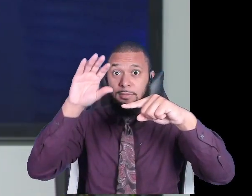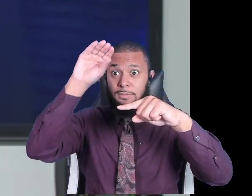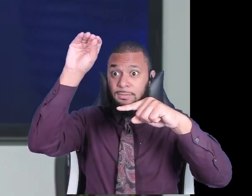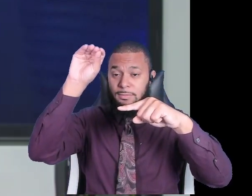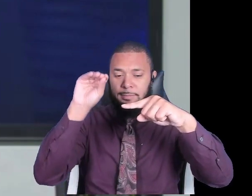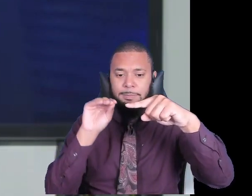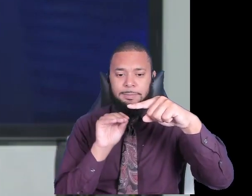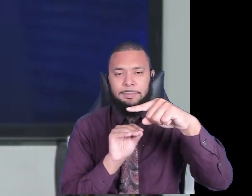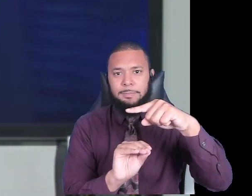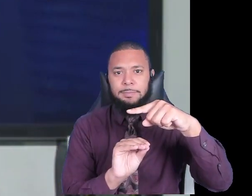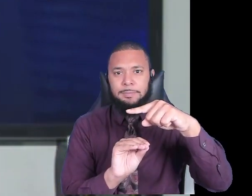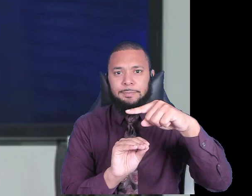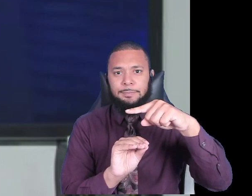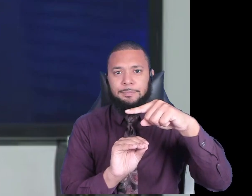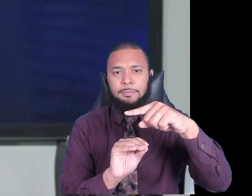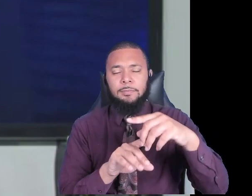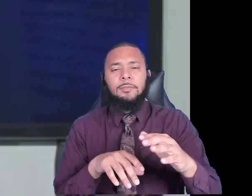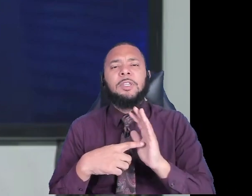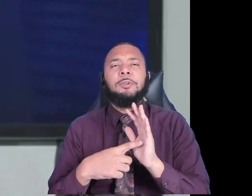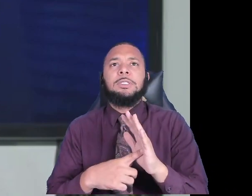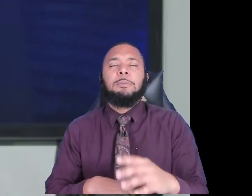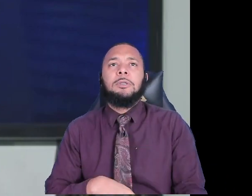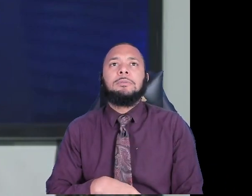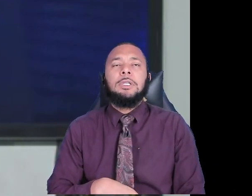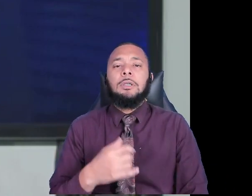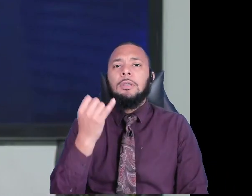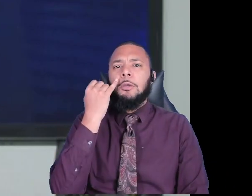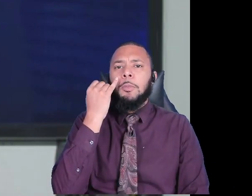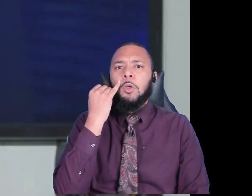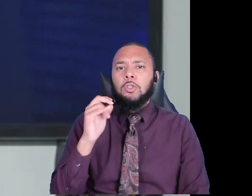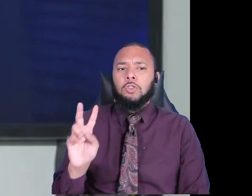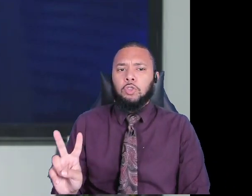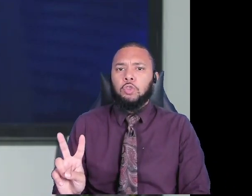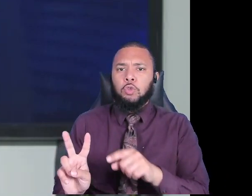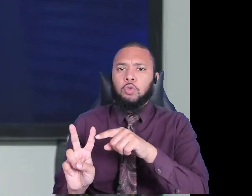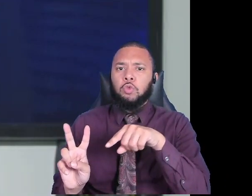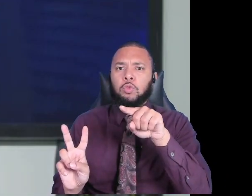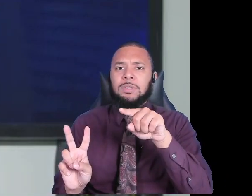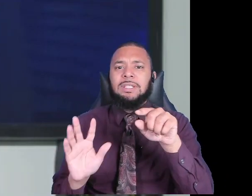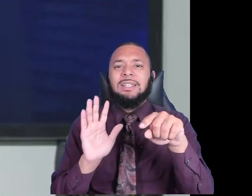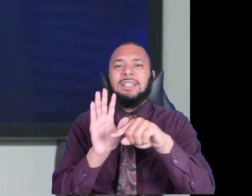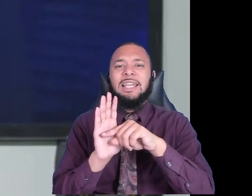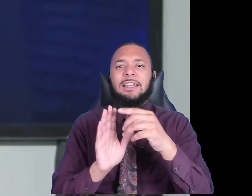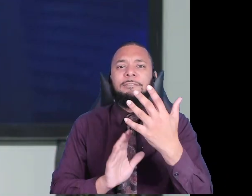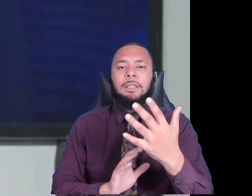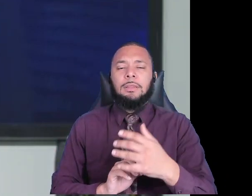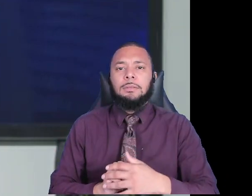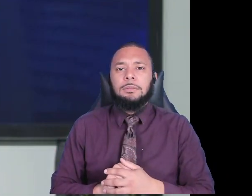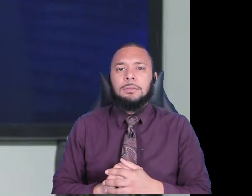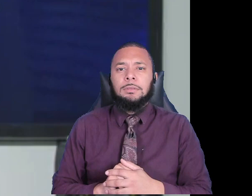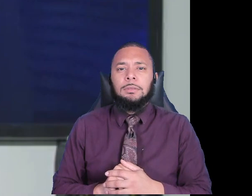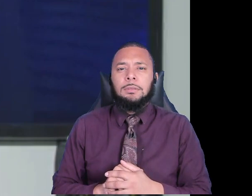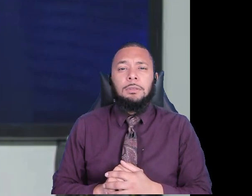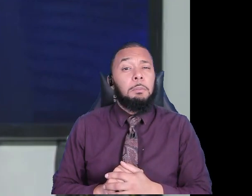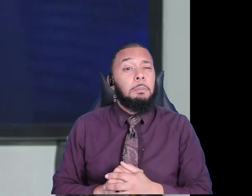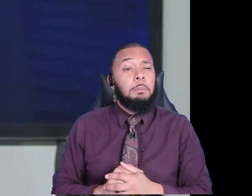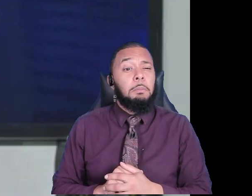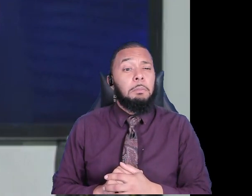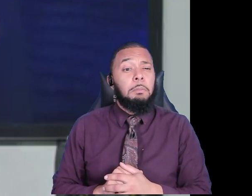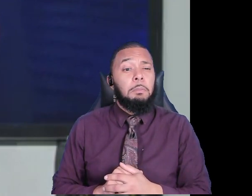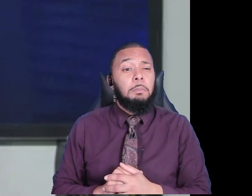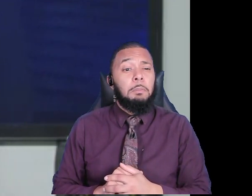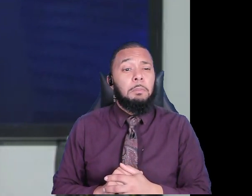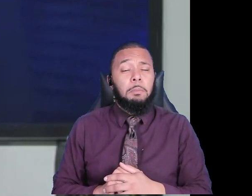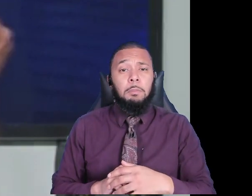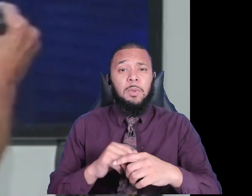if I said something like, what is 2 to the negative 5th power? Well, you would just say, well,